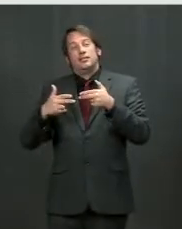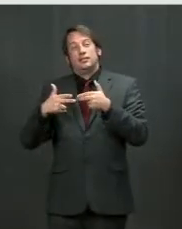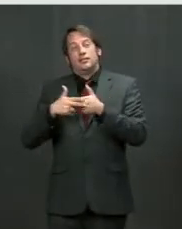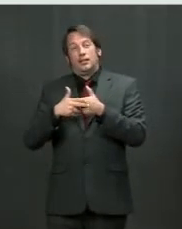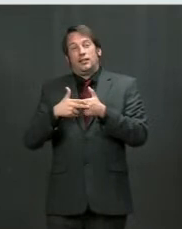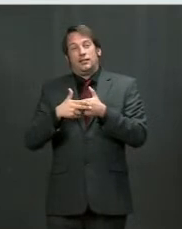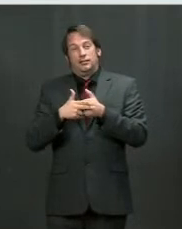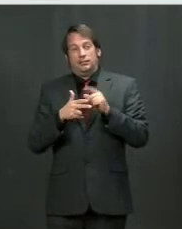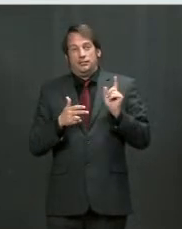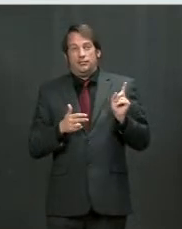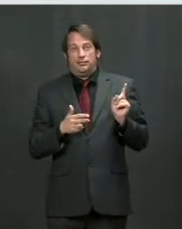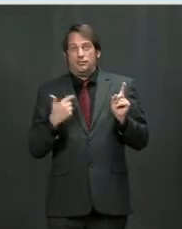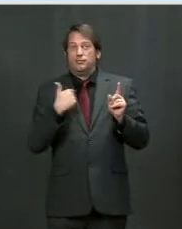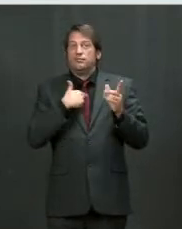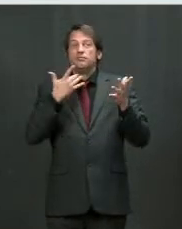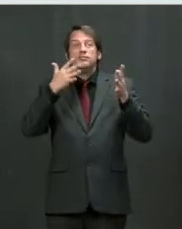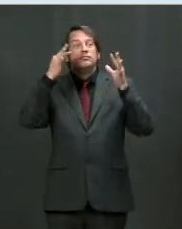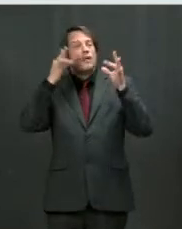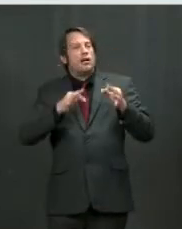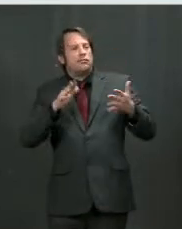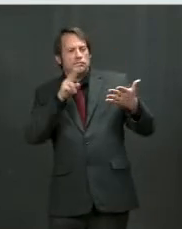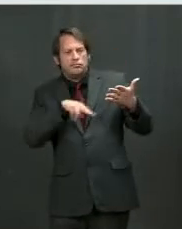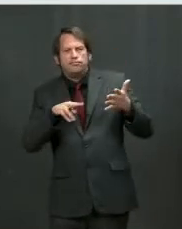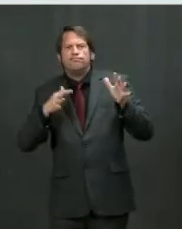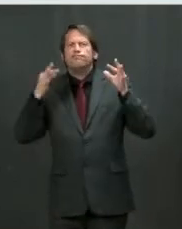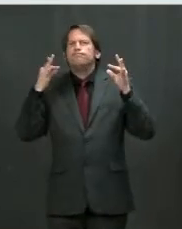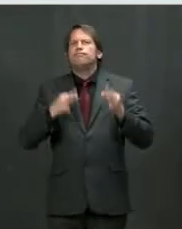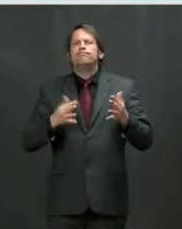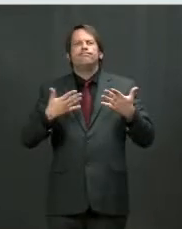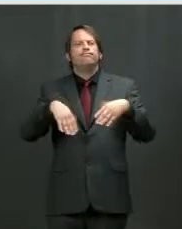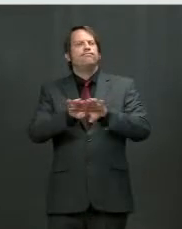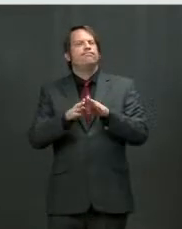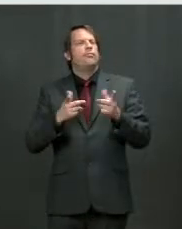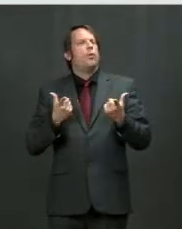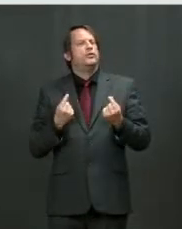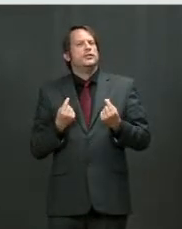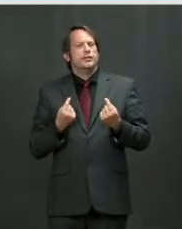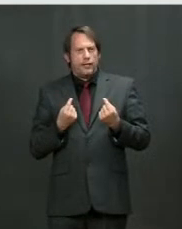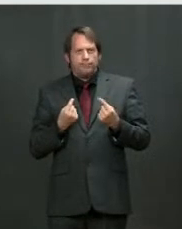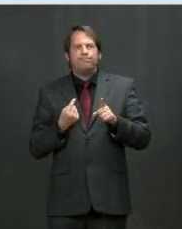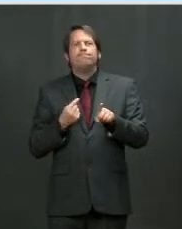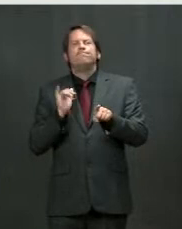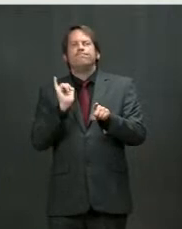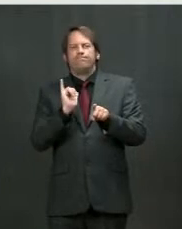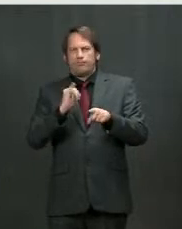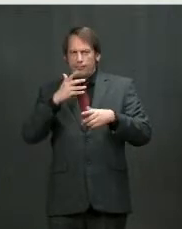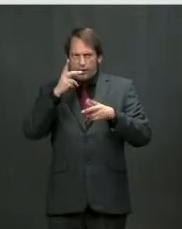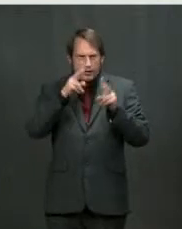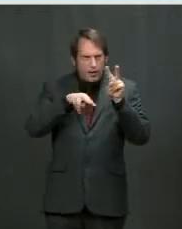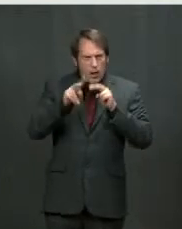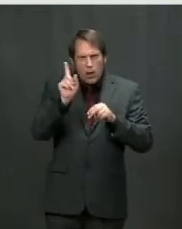although we are still working out the precise correlate of immunity, antibodies delivered by